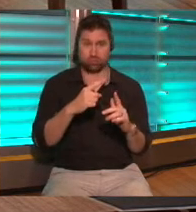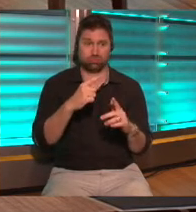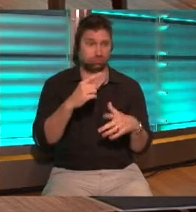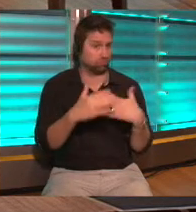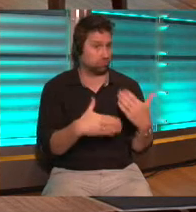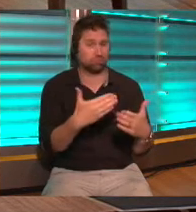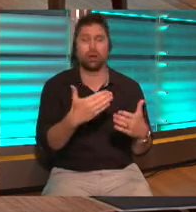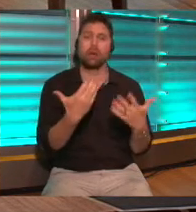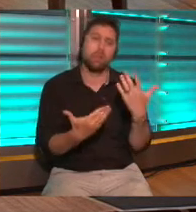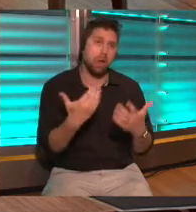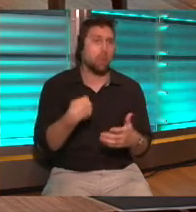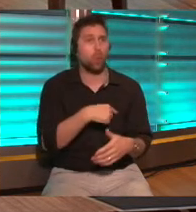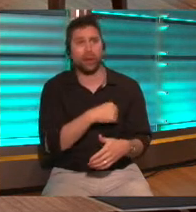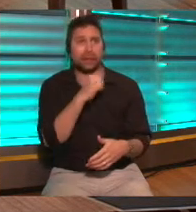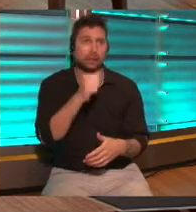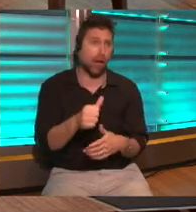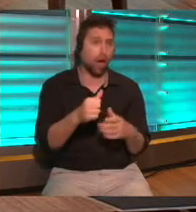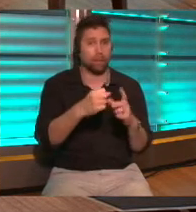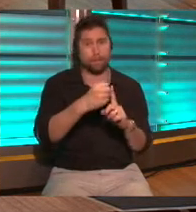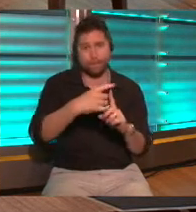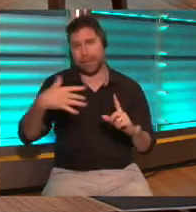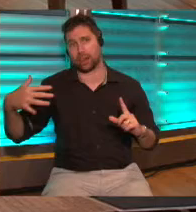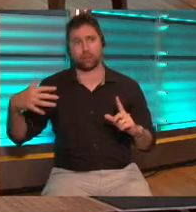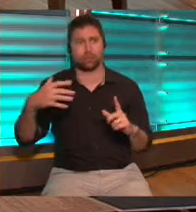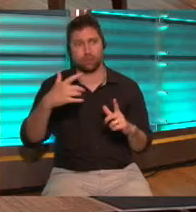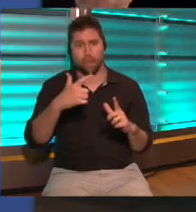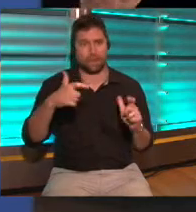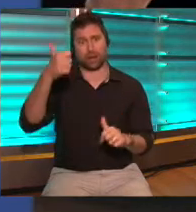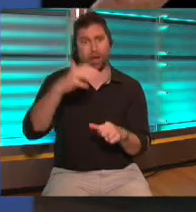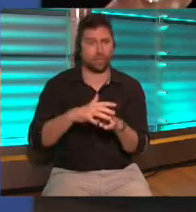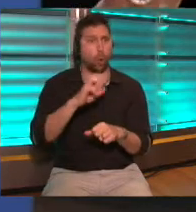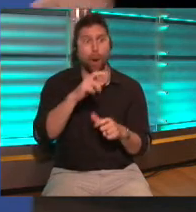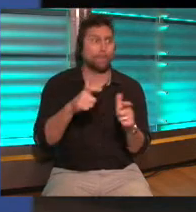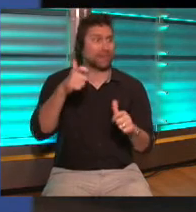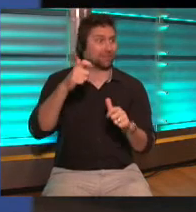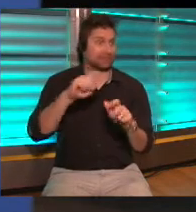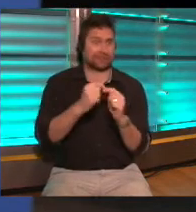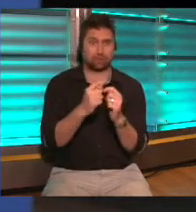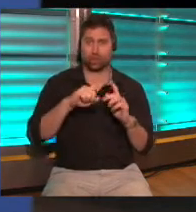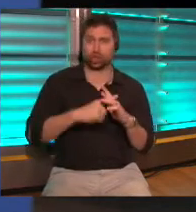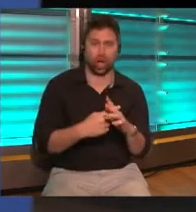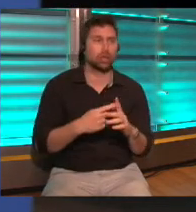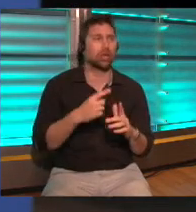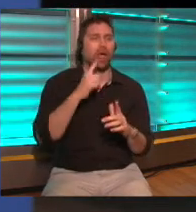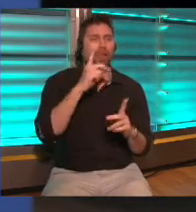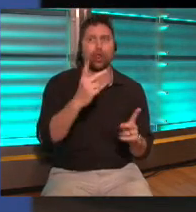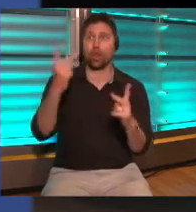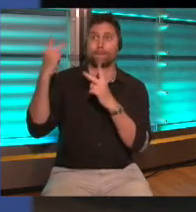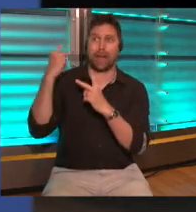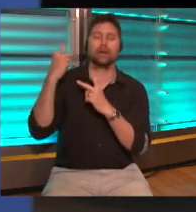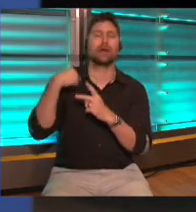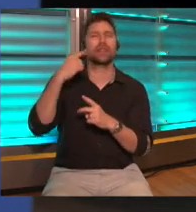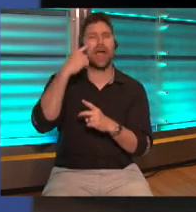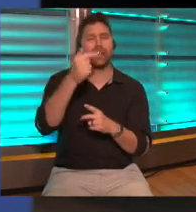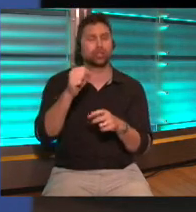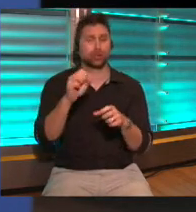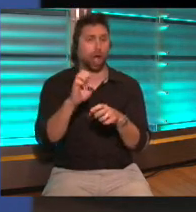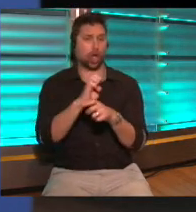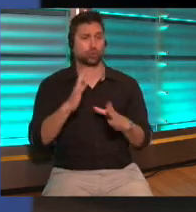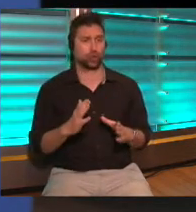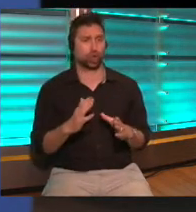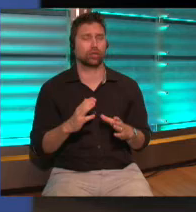we probably didn't build out big enough, or we didn't build a big enough team to get going. Easy looking back, I think as an entrepreneur, it's